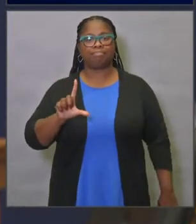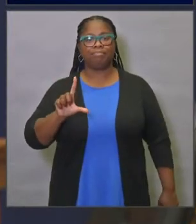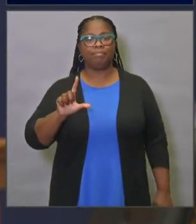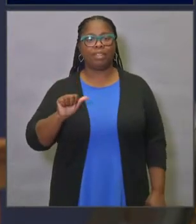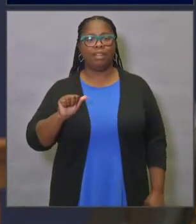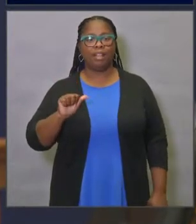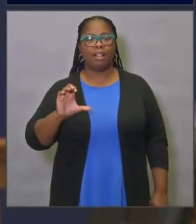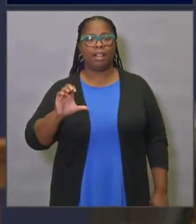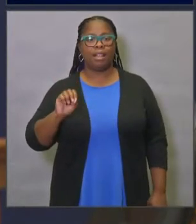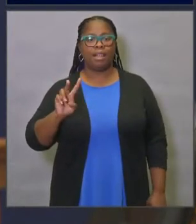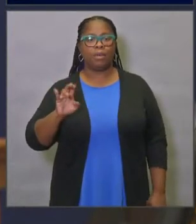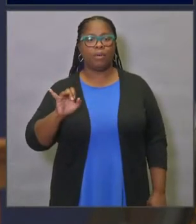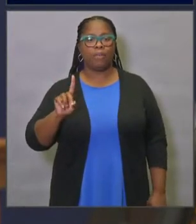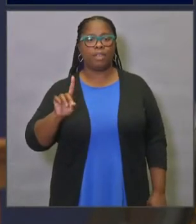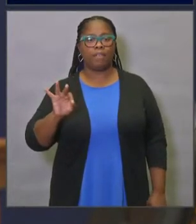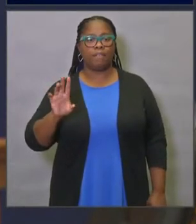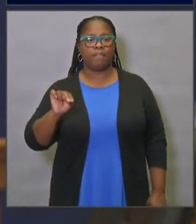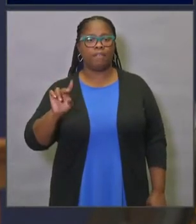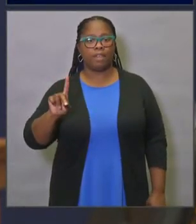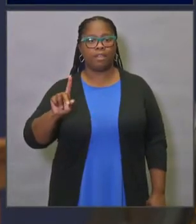lacovidfund.org. Again,